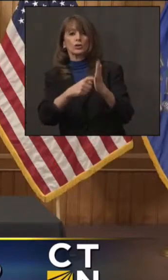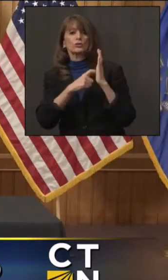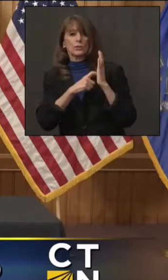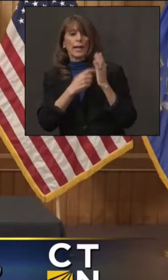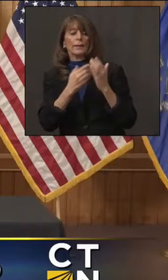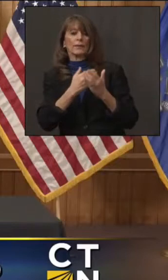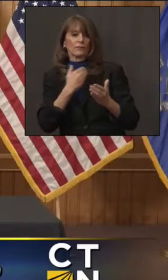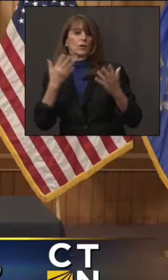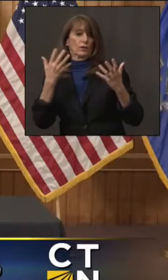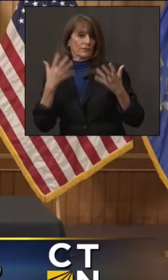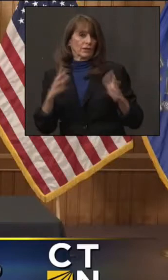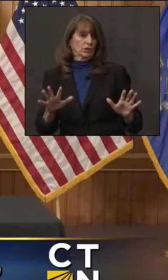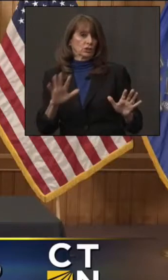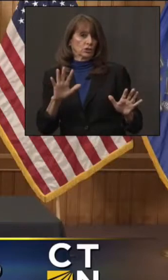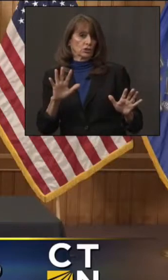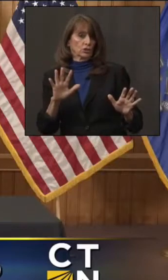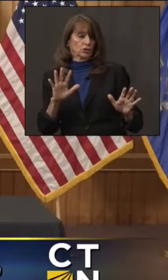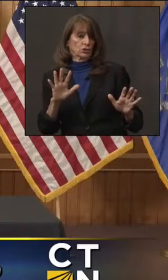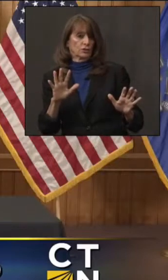immunized?